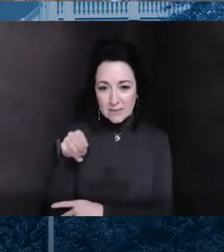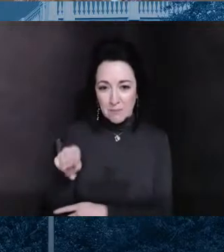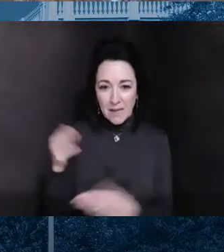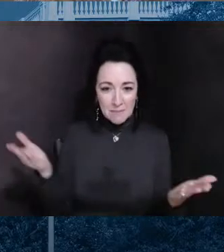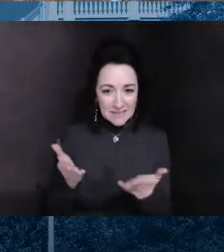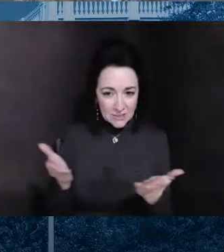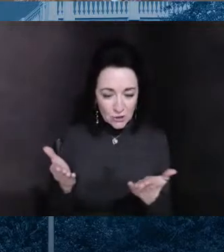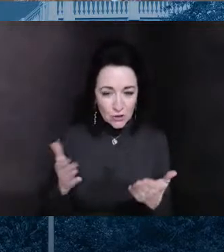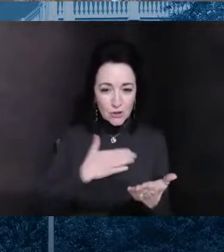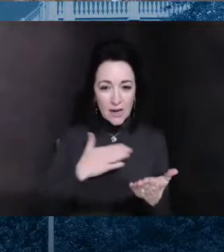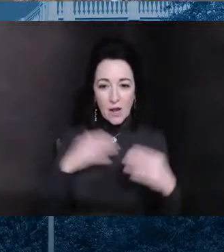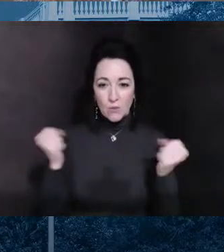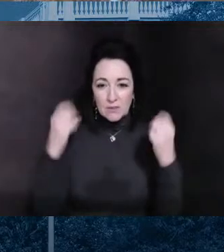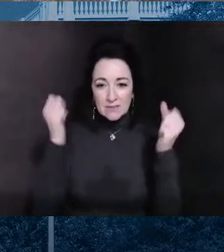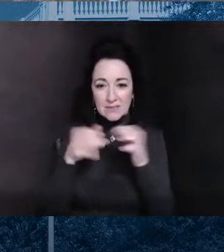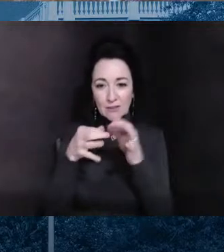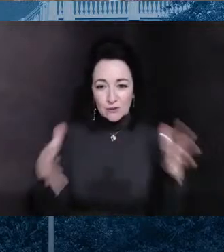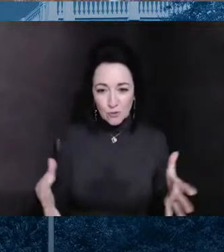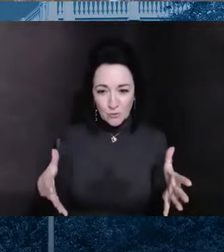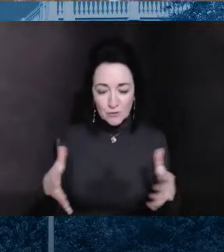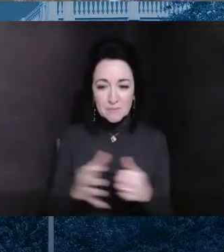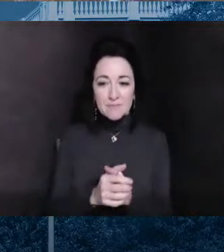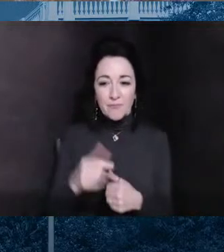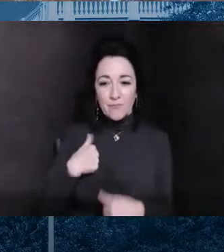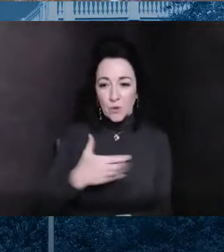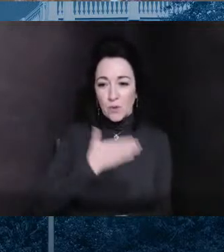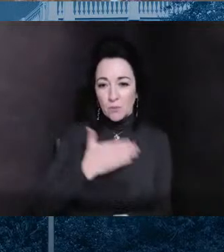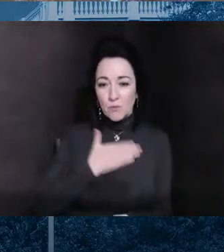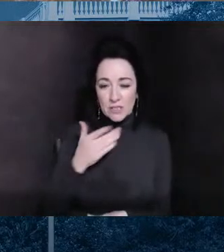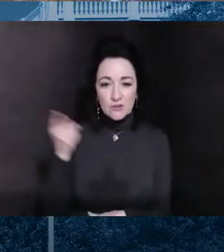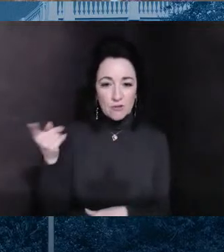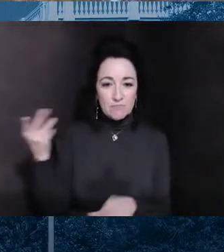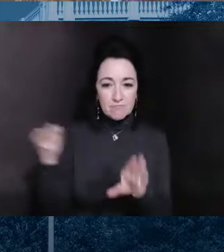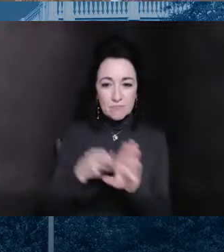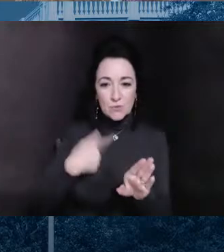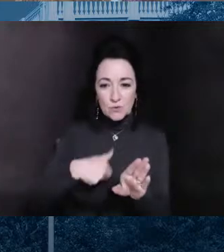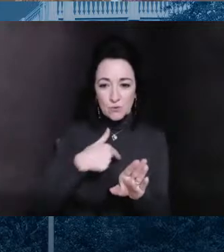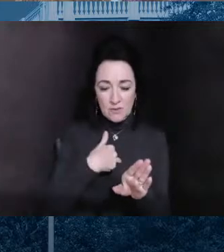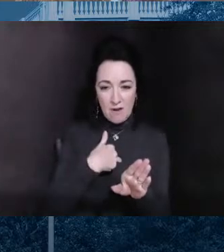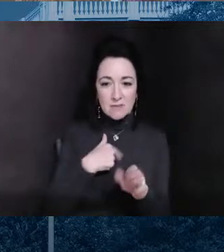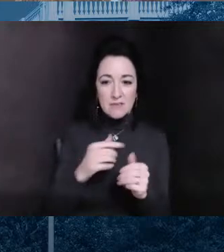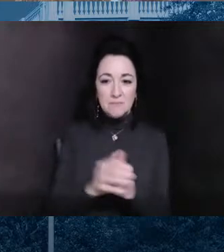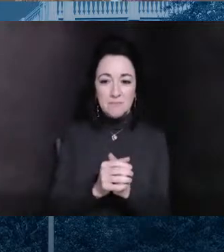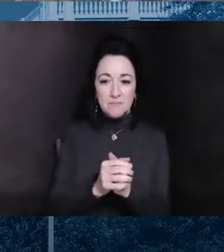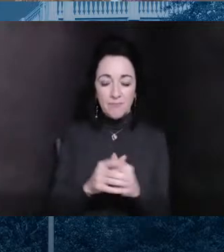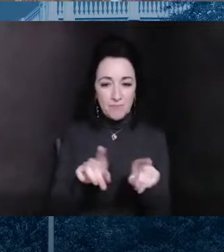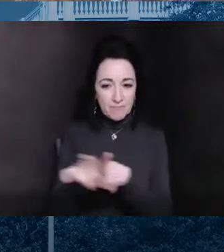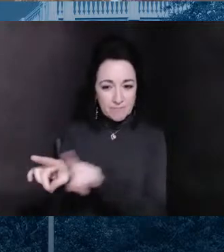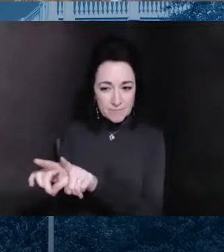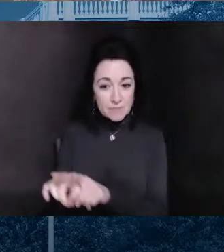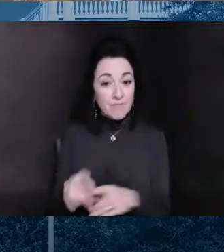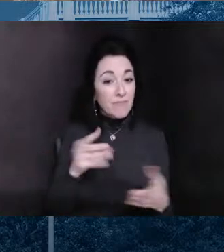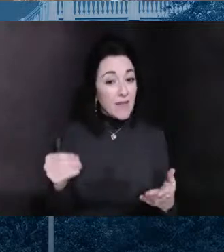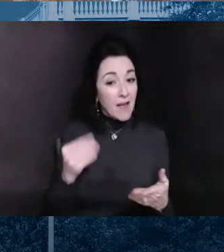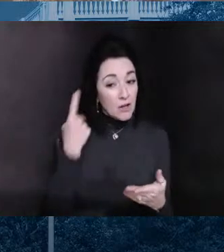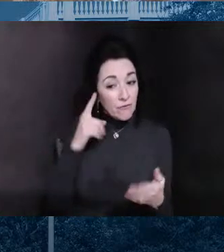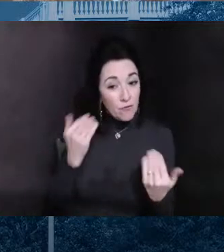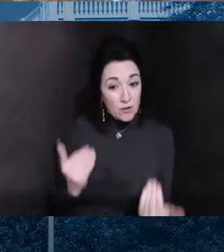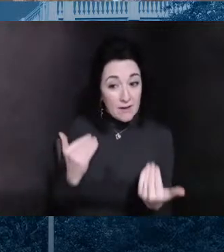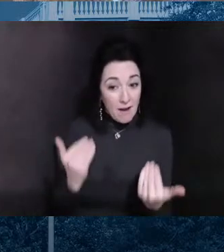our sign language expert. We appreciate her participation as well. In the interim, we've